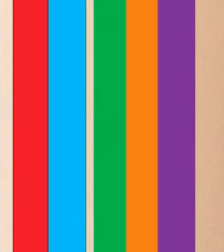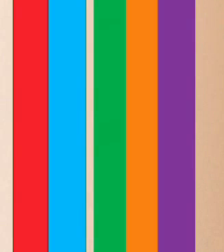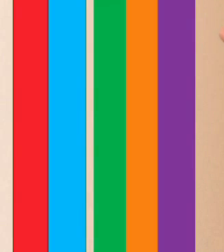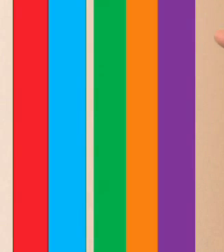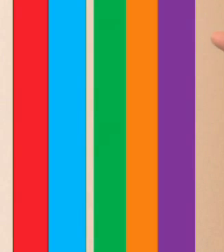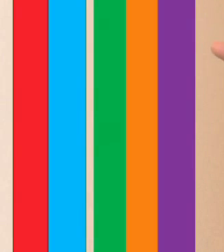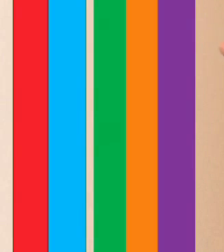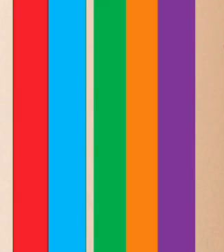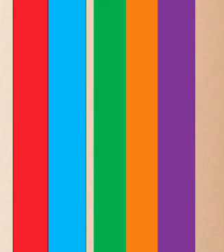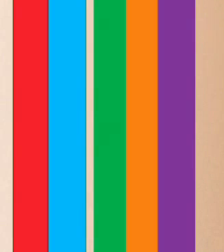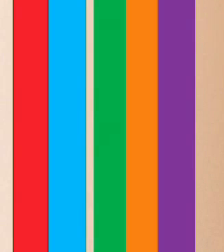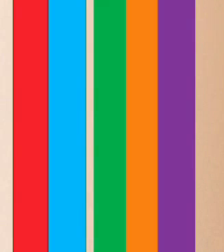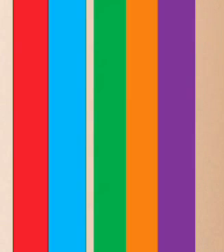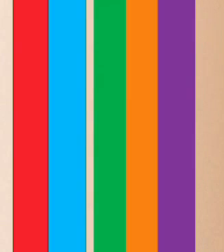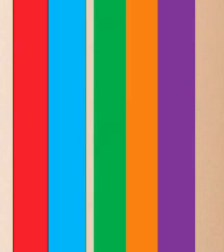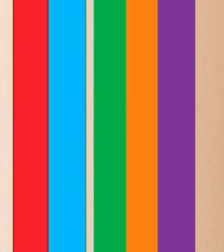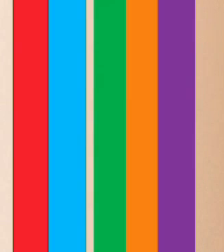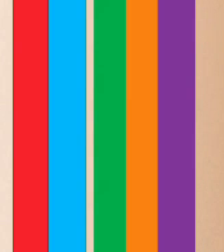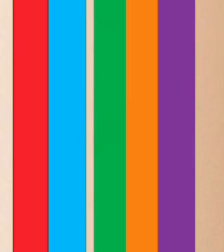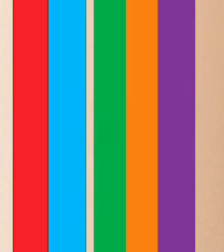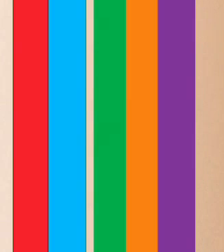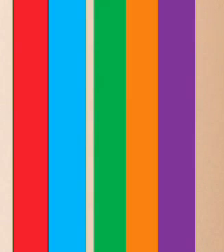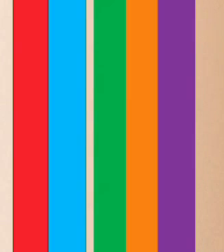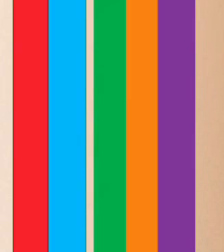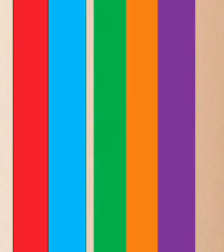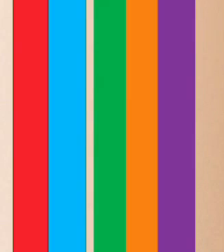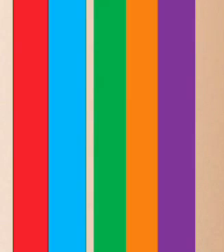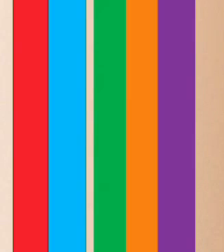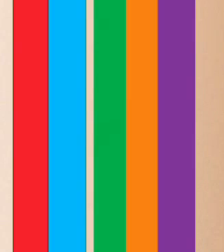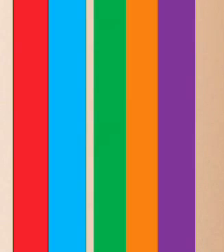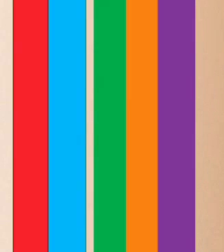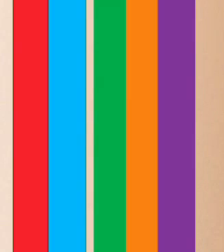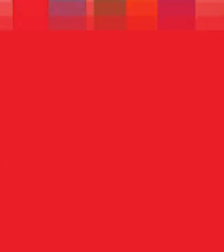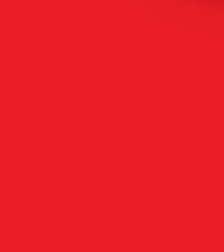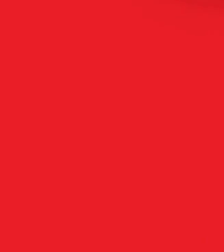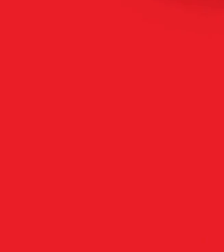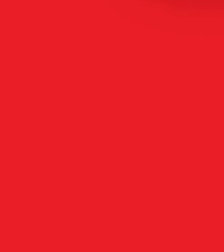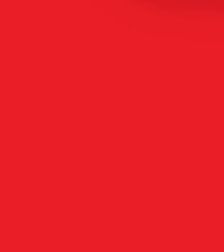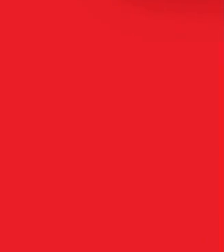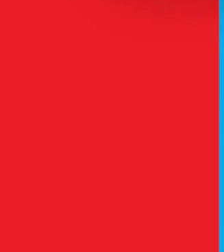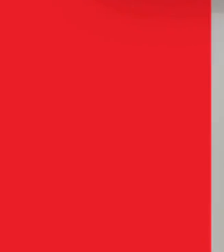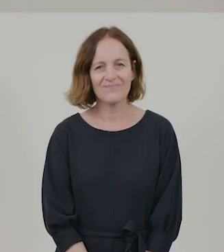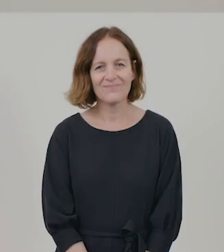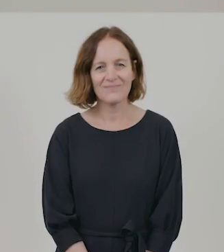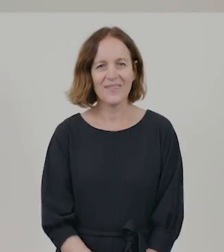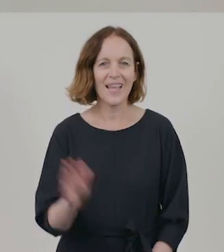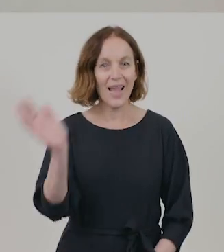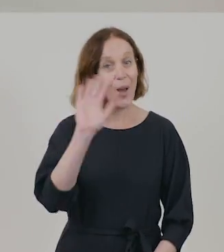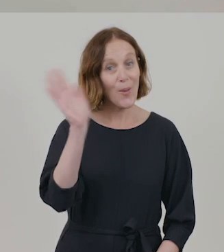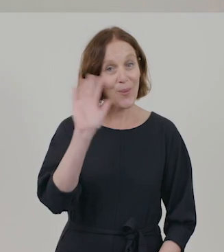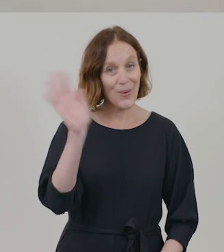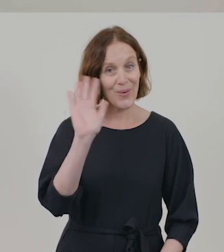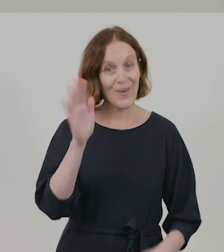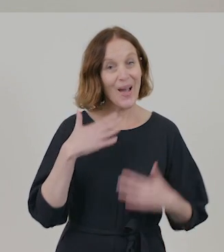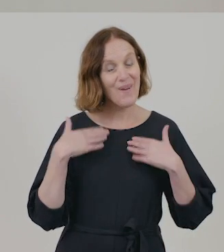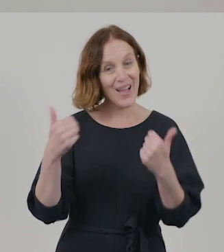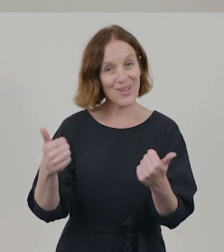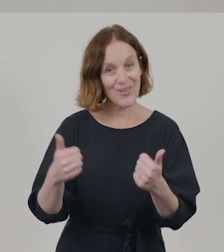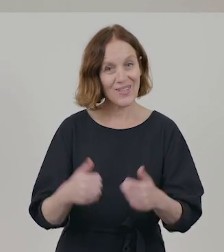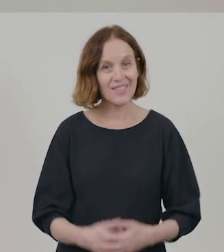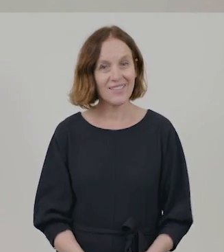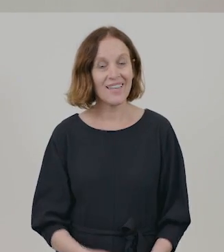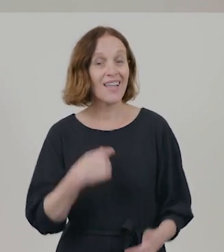move. It's now time for all the little goannas, bugs, and stick insects out there to settle back down into your seats and get ready to begin our